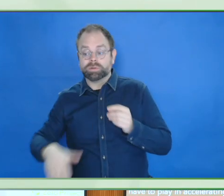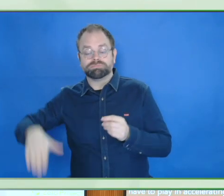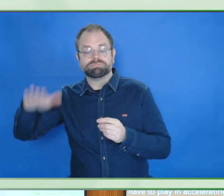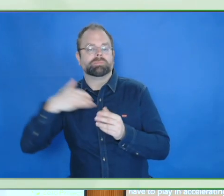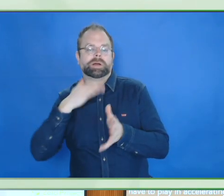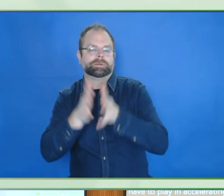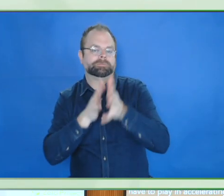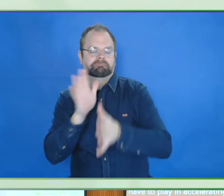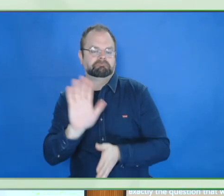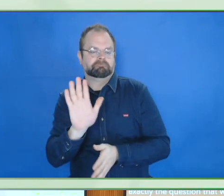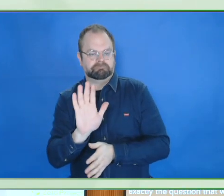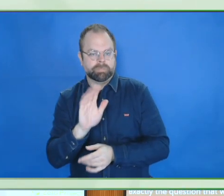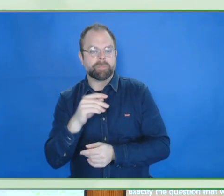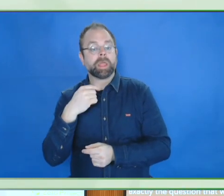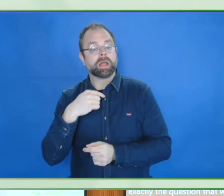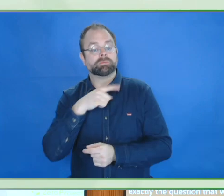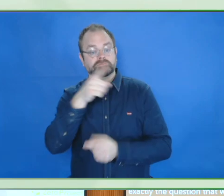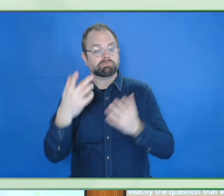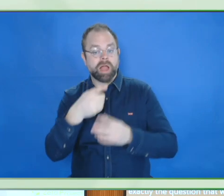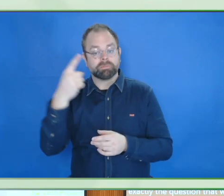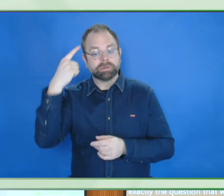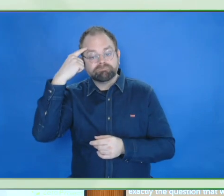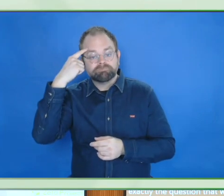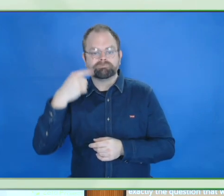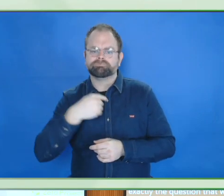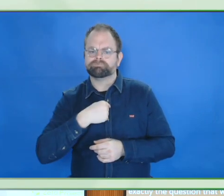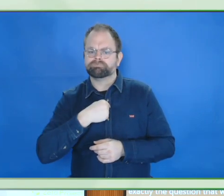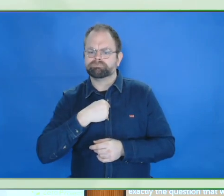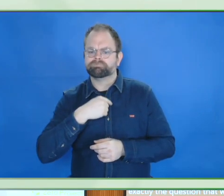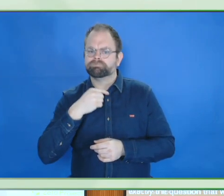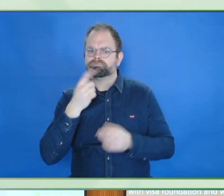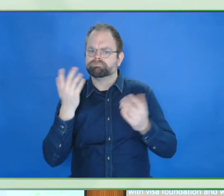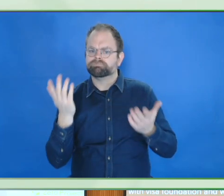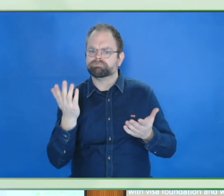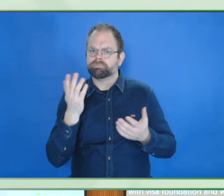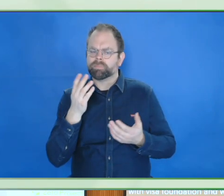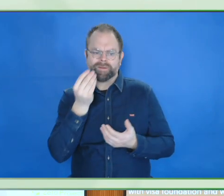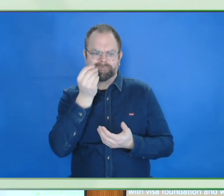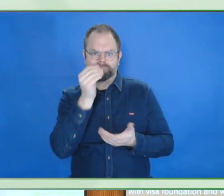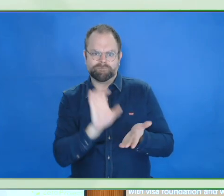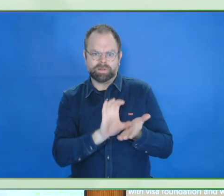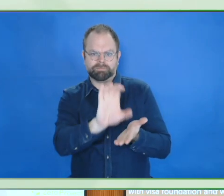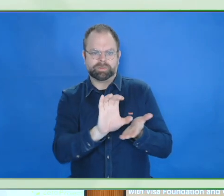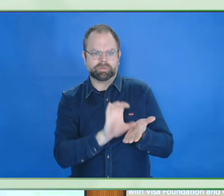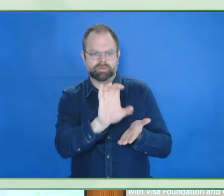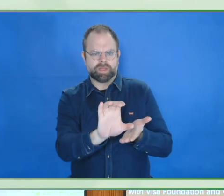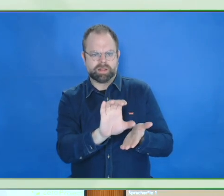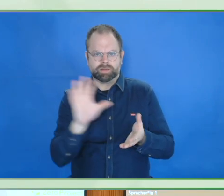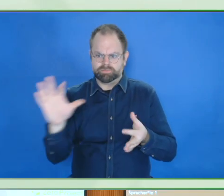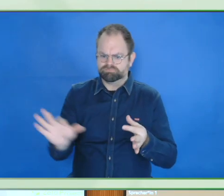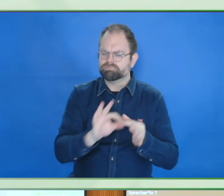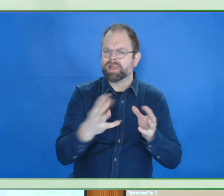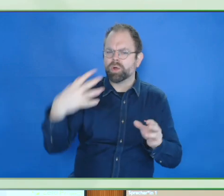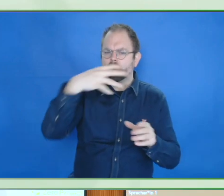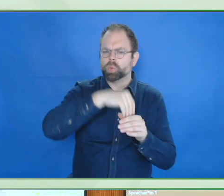with Visa Foundation. And we researched very heavily what are the challenges and the pain points that entrepreneurs with disabilities and